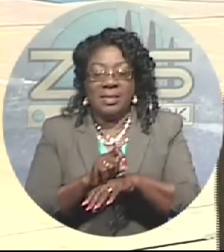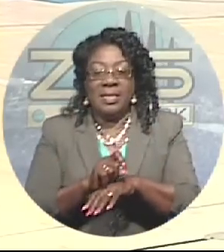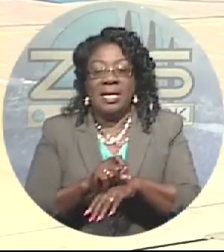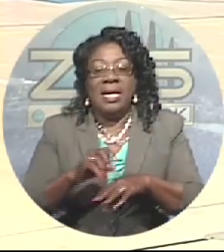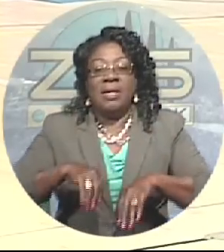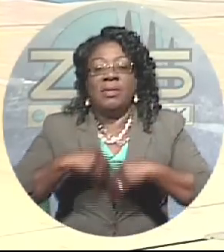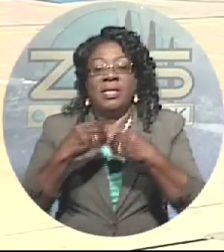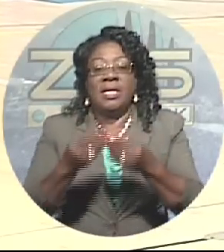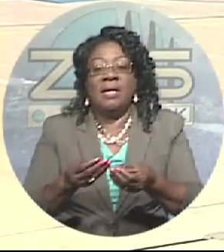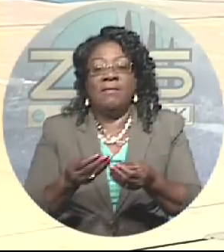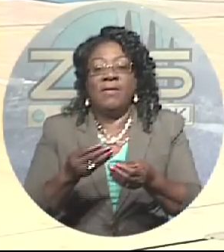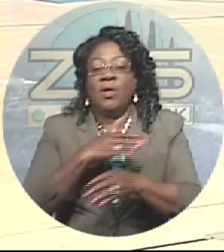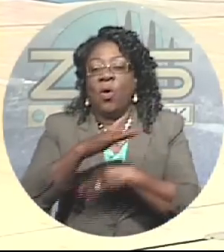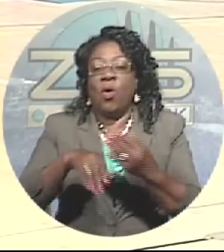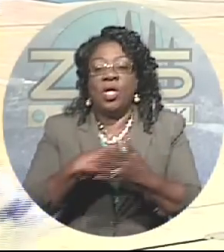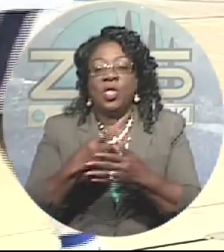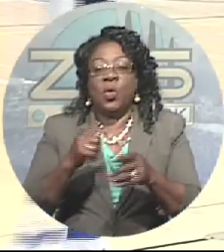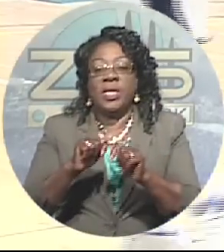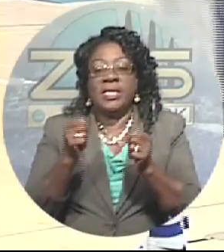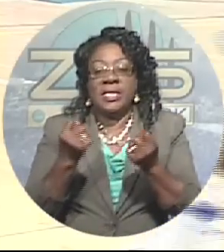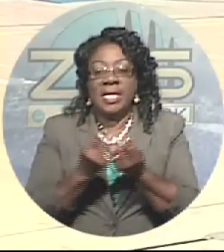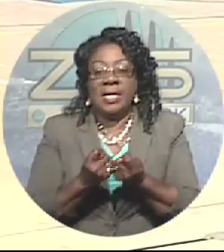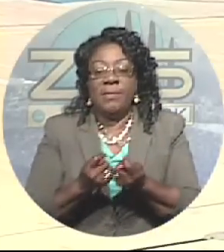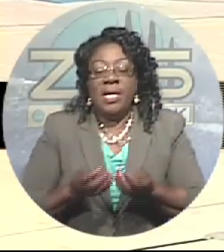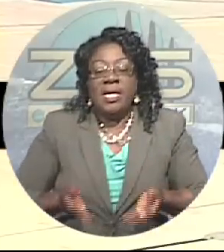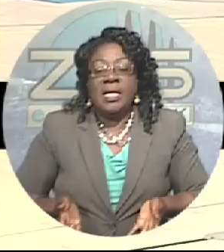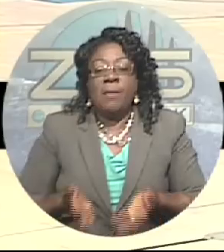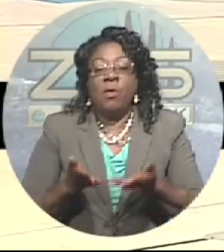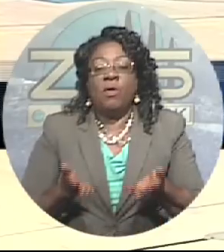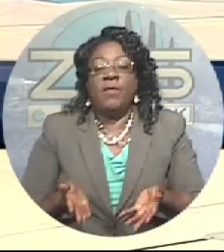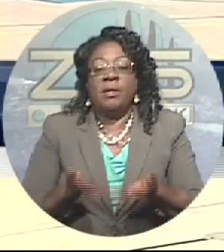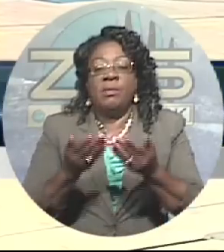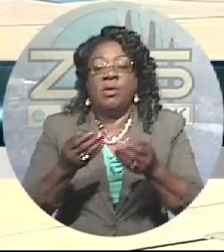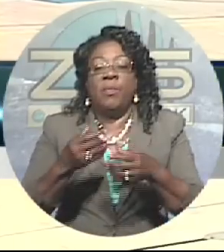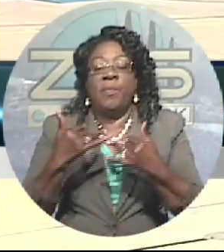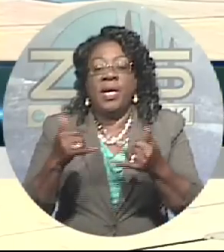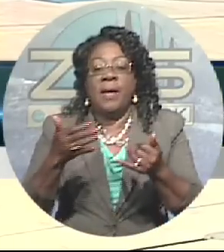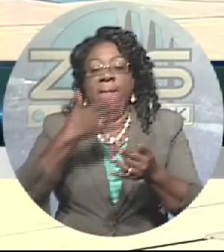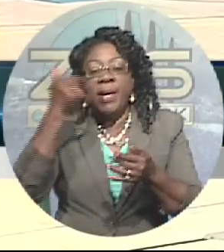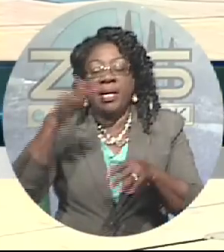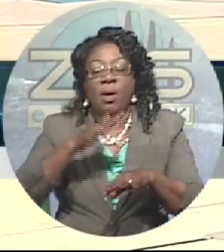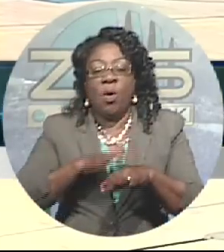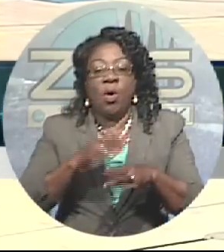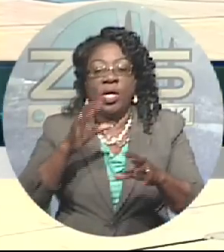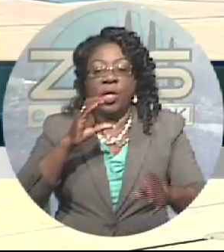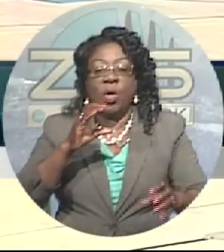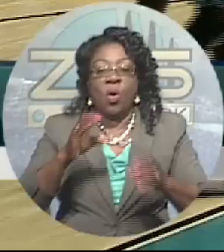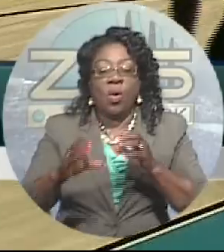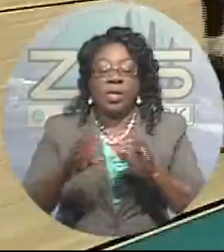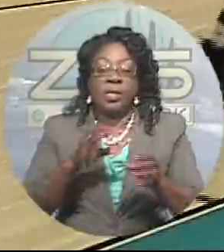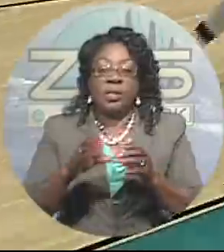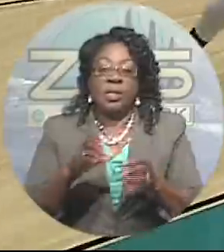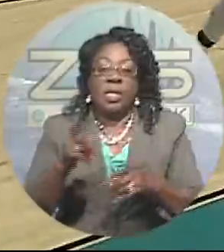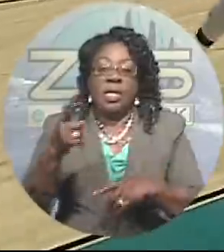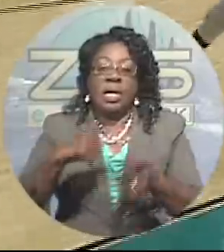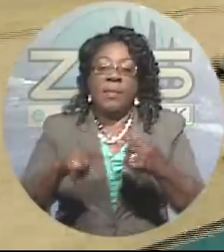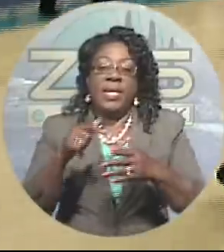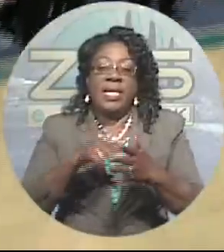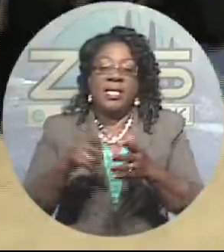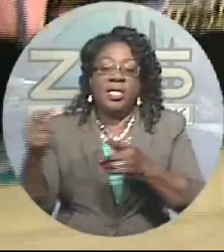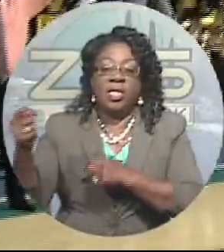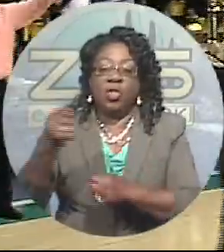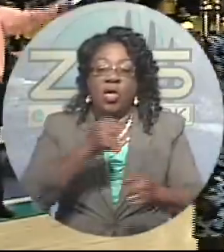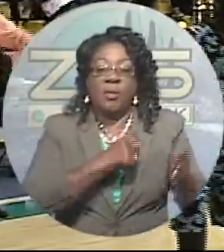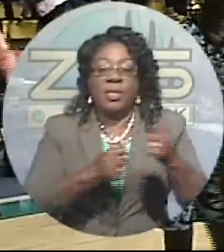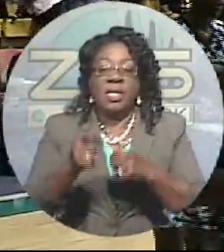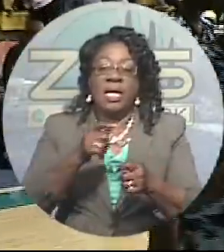want to thank it all to my teammates, they motivate me and push me to come better on the court and just to help the team in every which way that I can. Coming into this tournament, I haven't